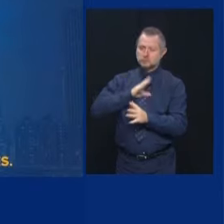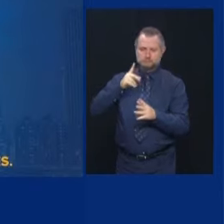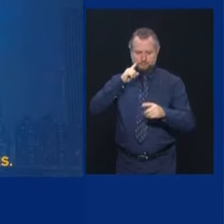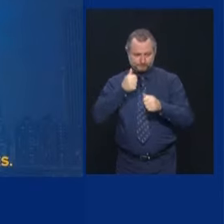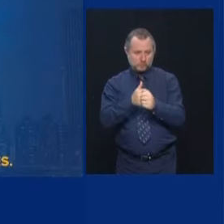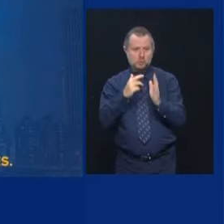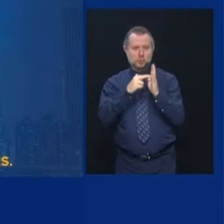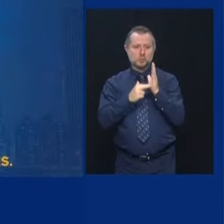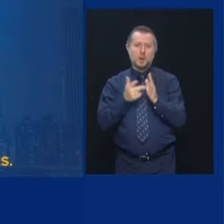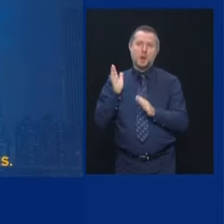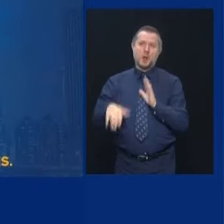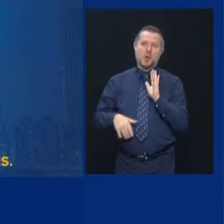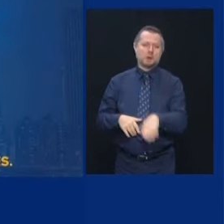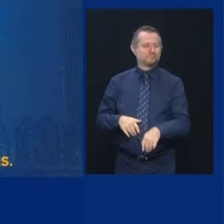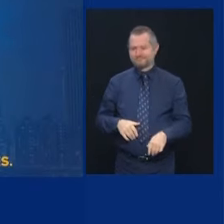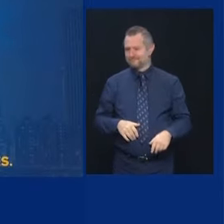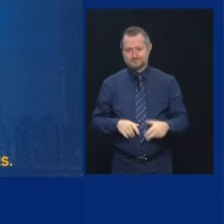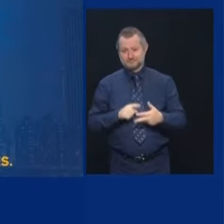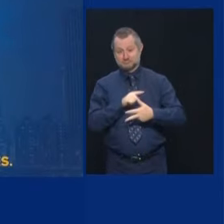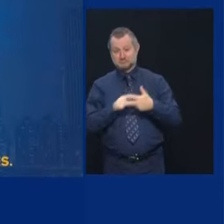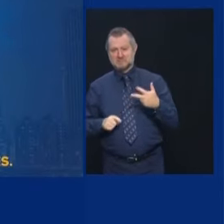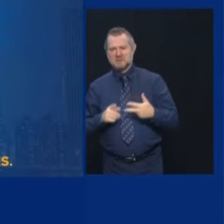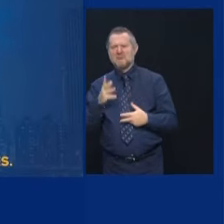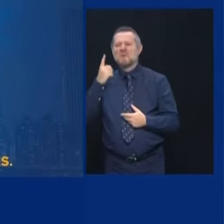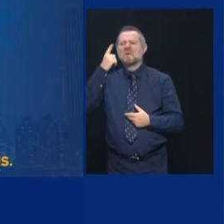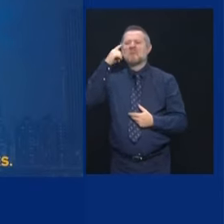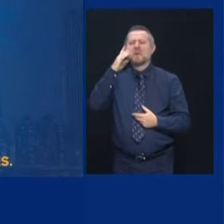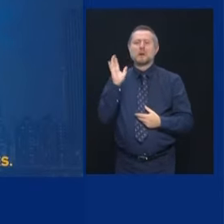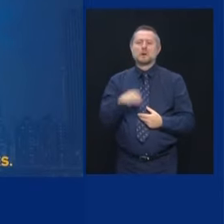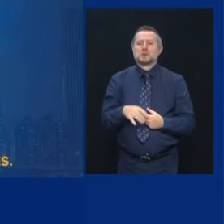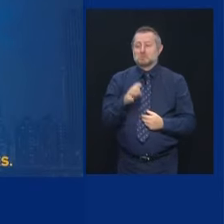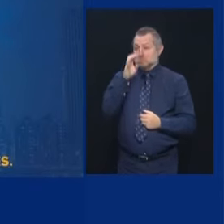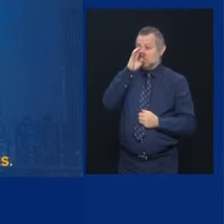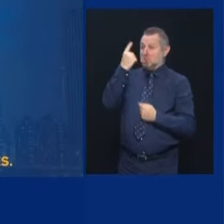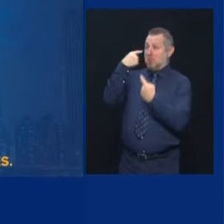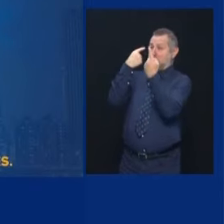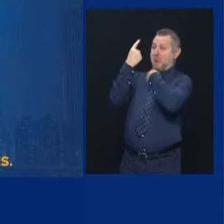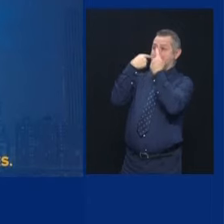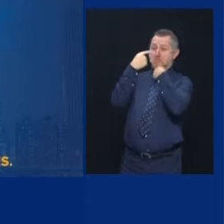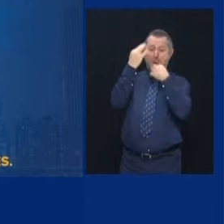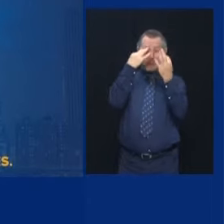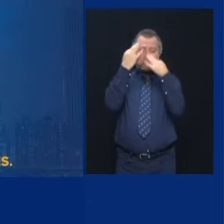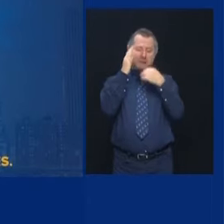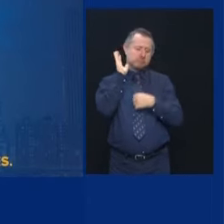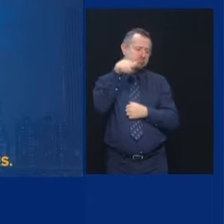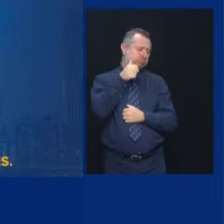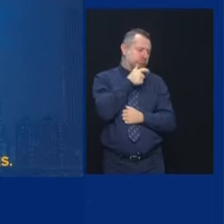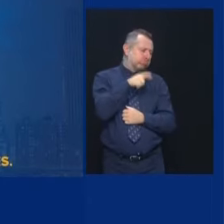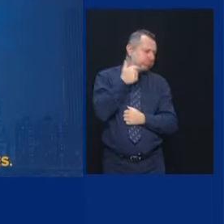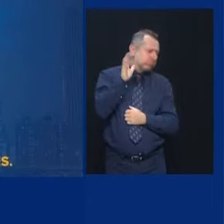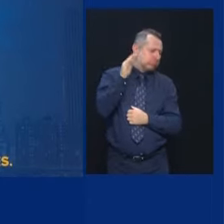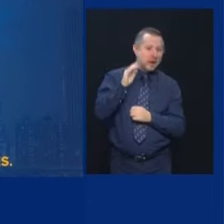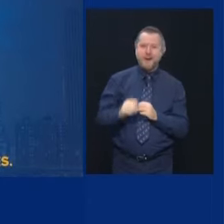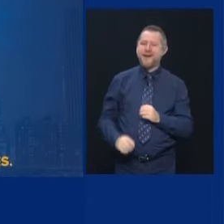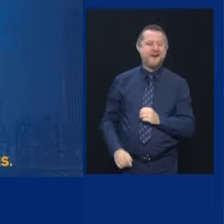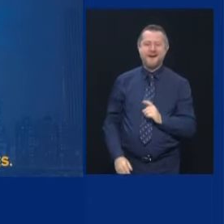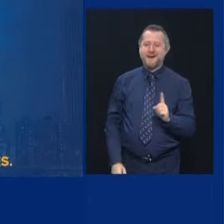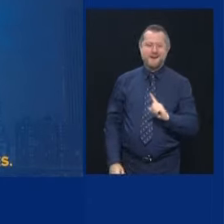Oh, that's so harsh, enforcement. Yeah, it's not. Enforcement is